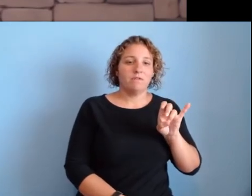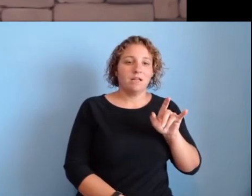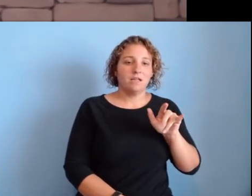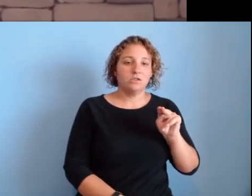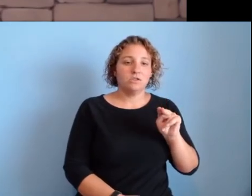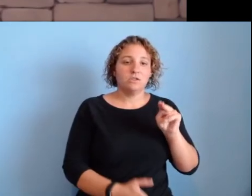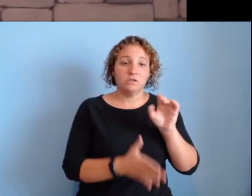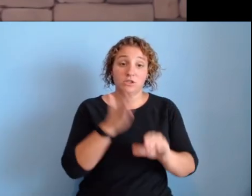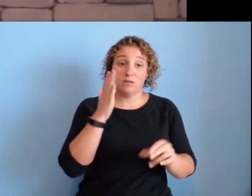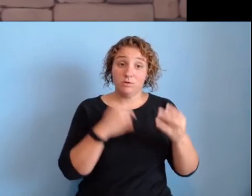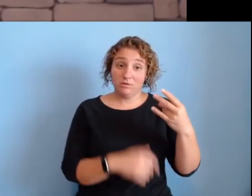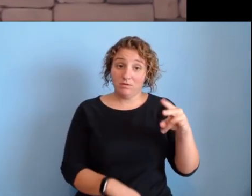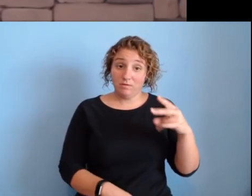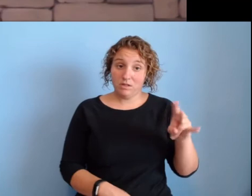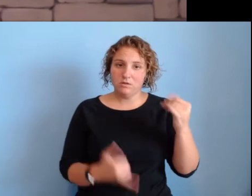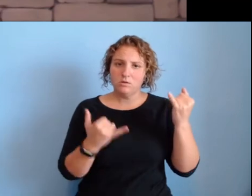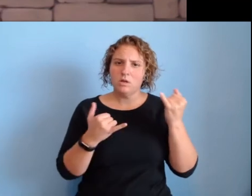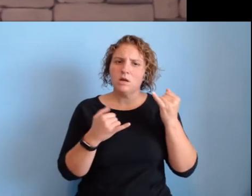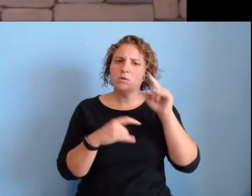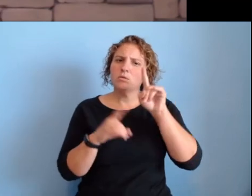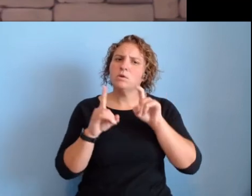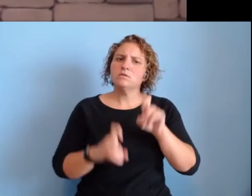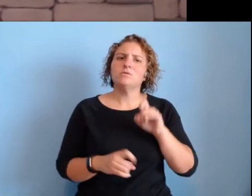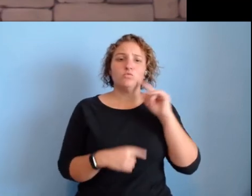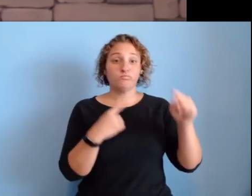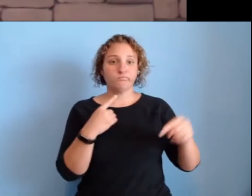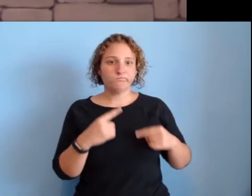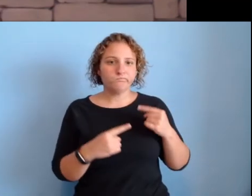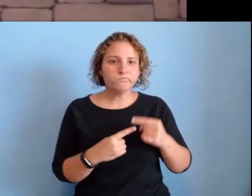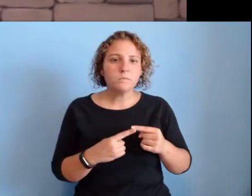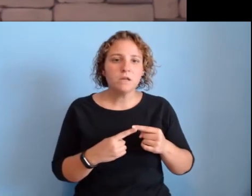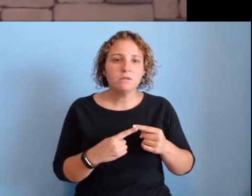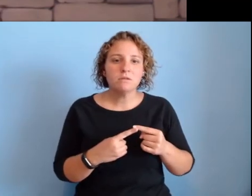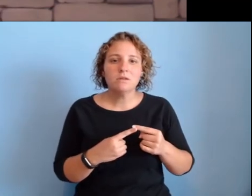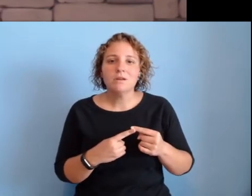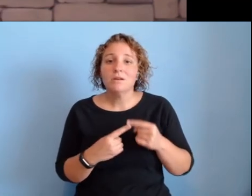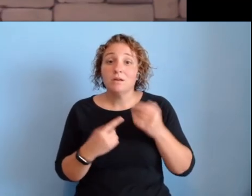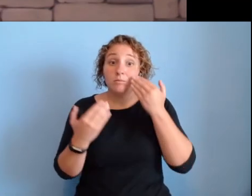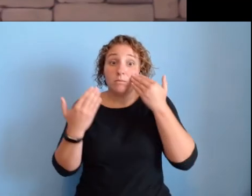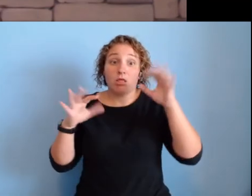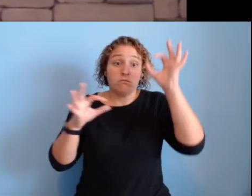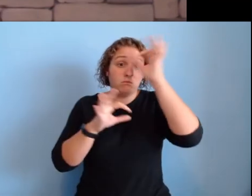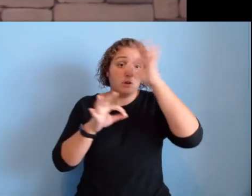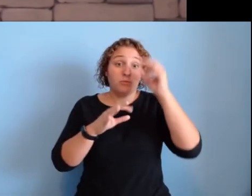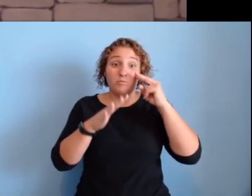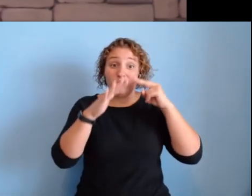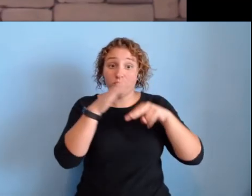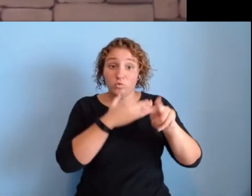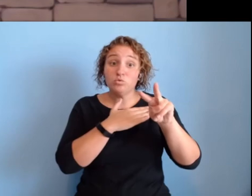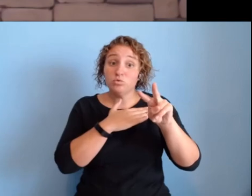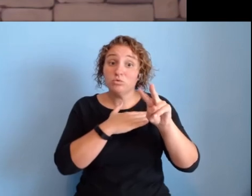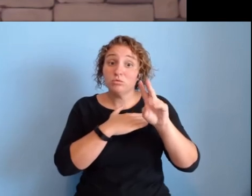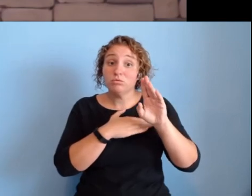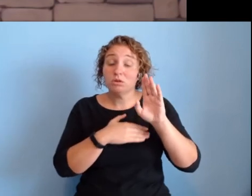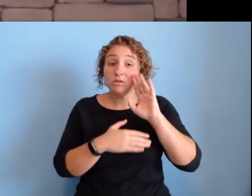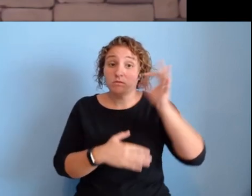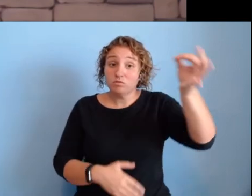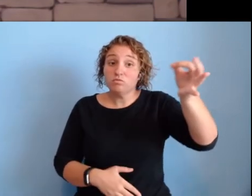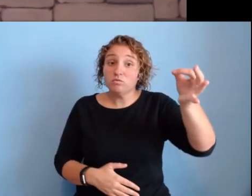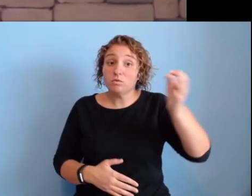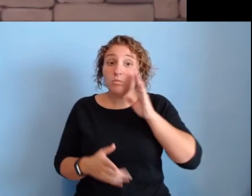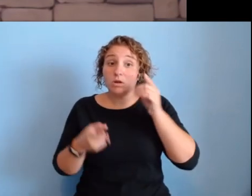when? Well, that's awfully hard to know because it's future. I'll give you an opinion which is worth about a